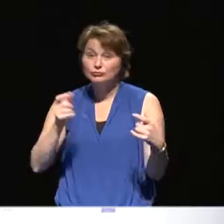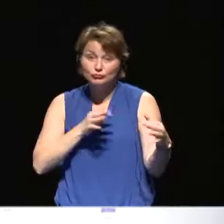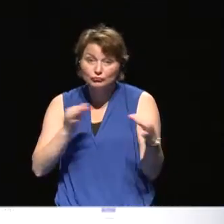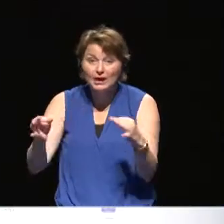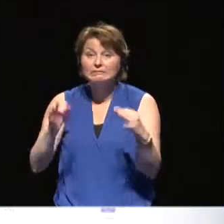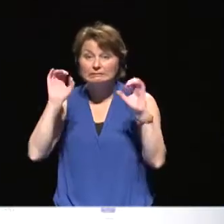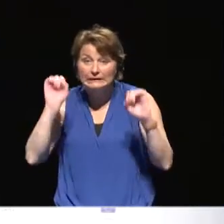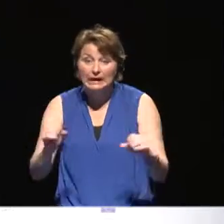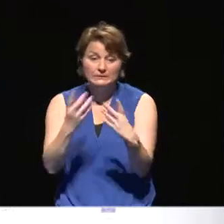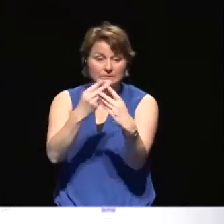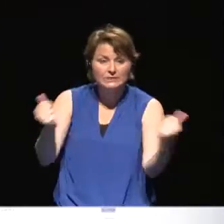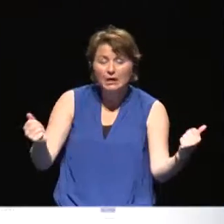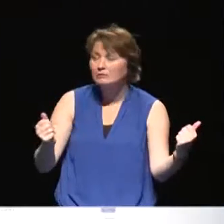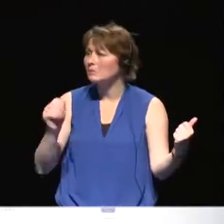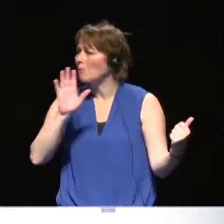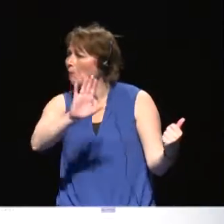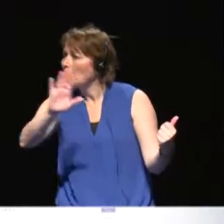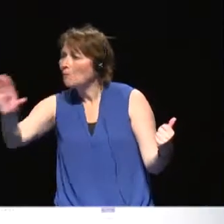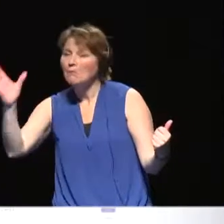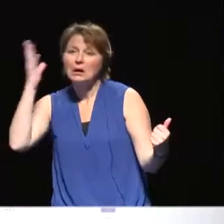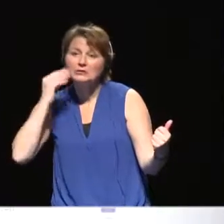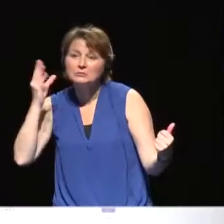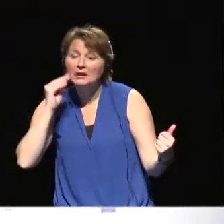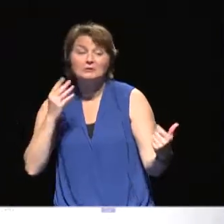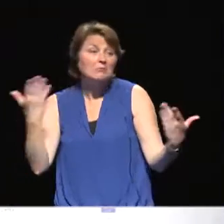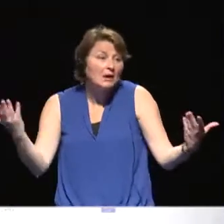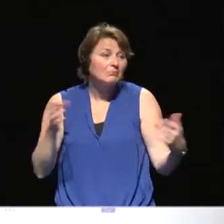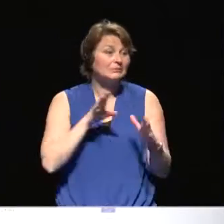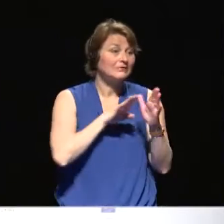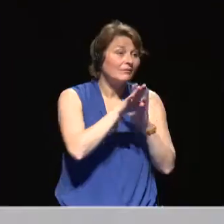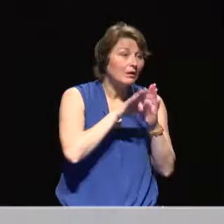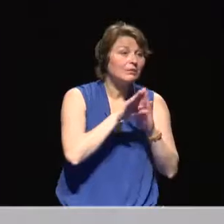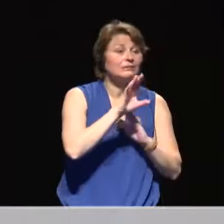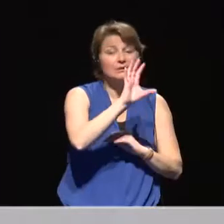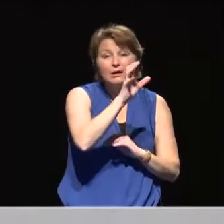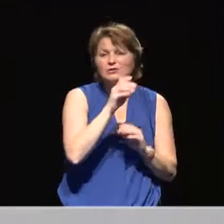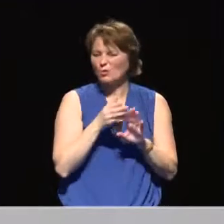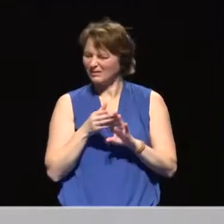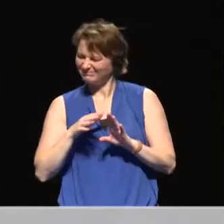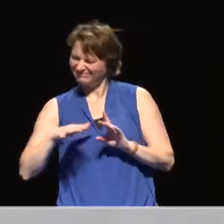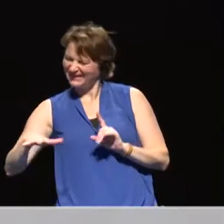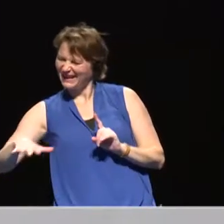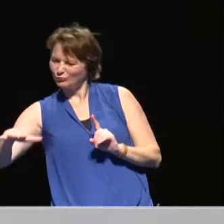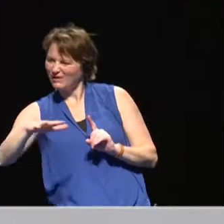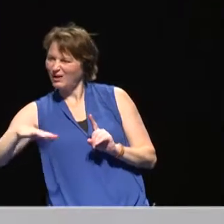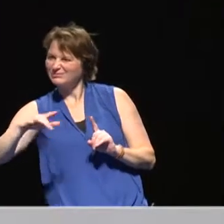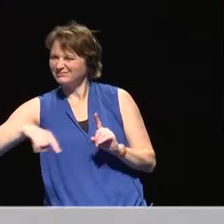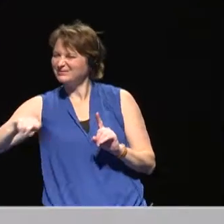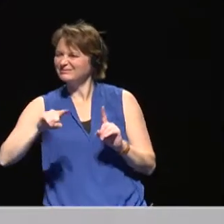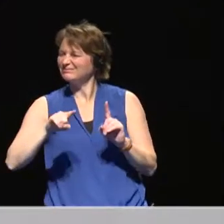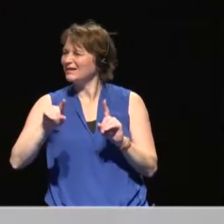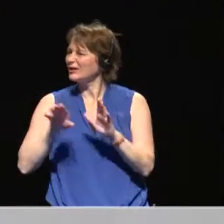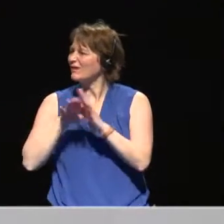the experiences, not only in developing countries, but also in the Eastern neighborhood, that could be used in order